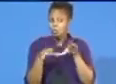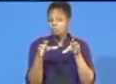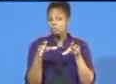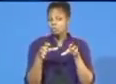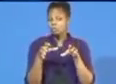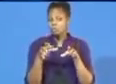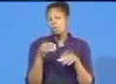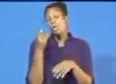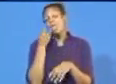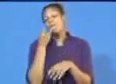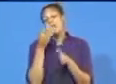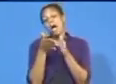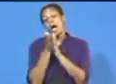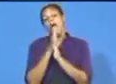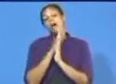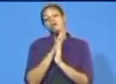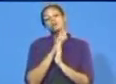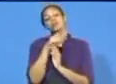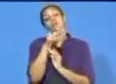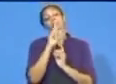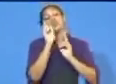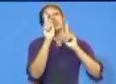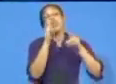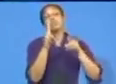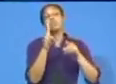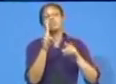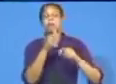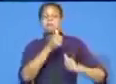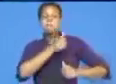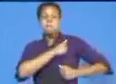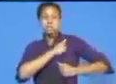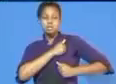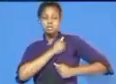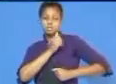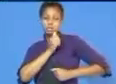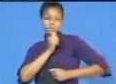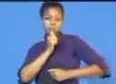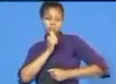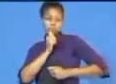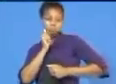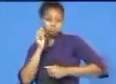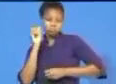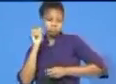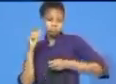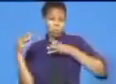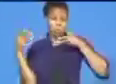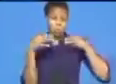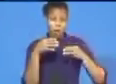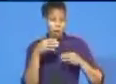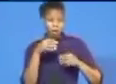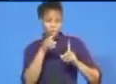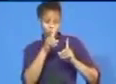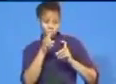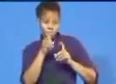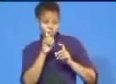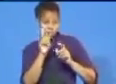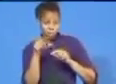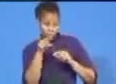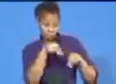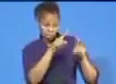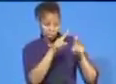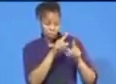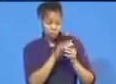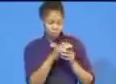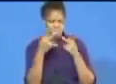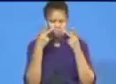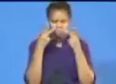If he had asked you to go on some military conquest, wouldn't you do it? But look at this